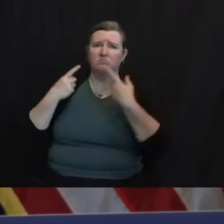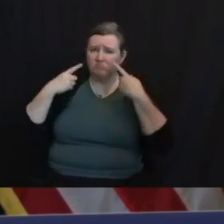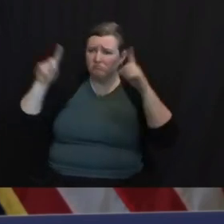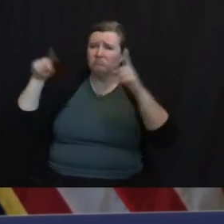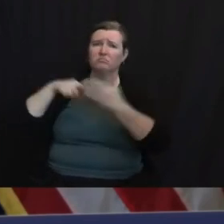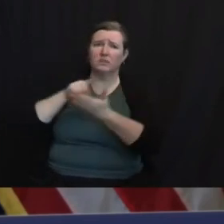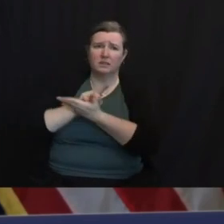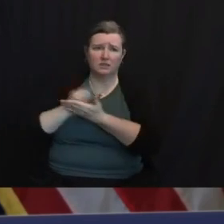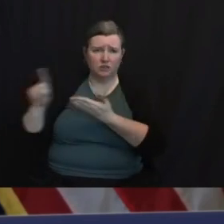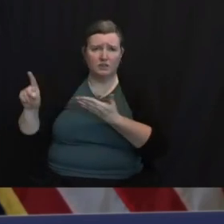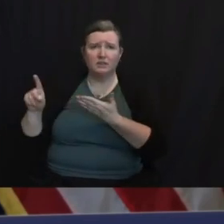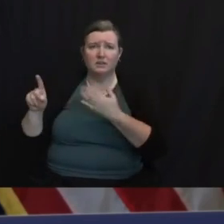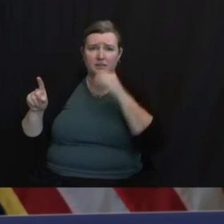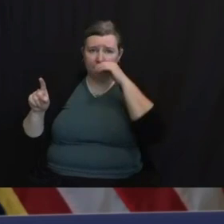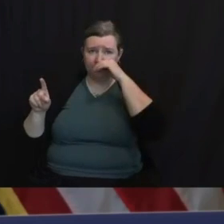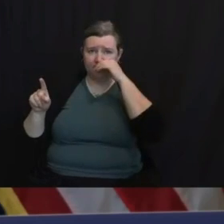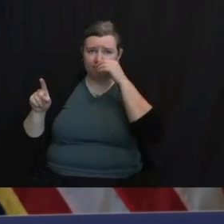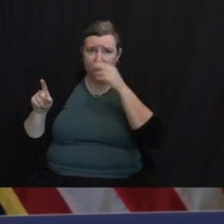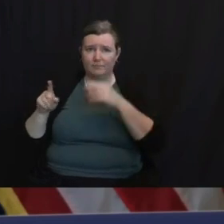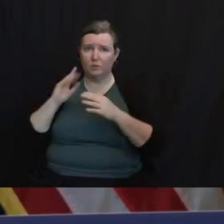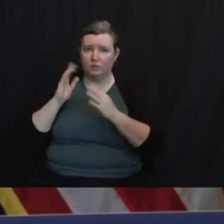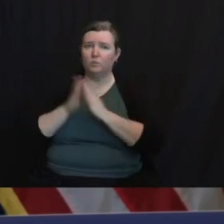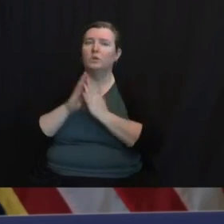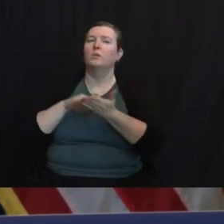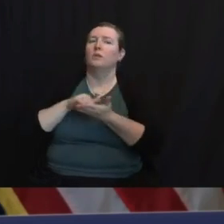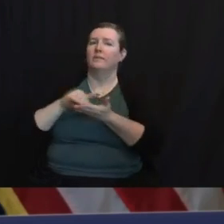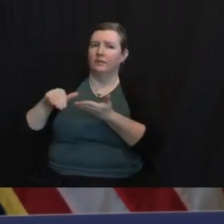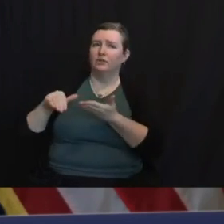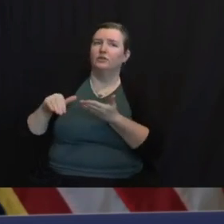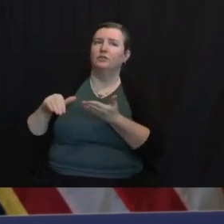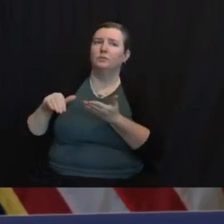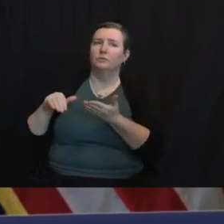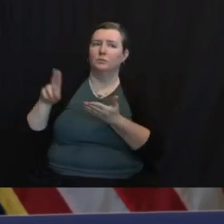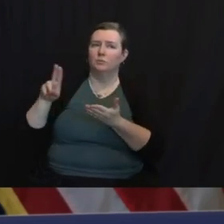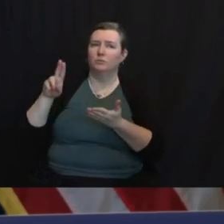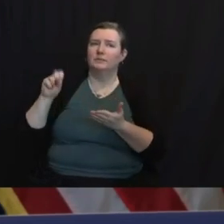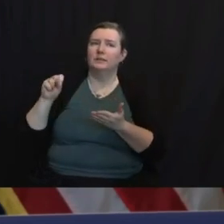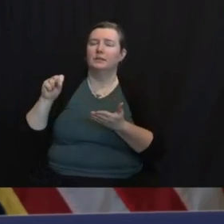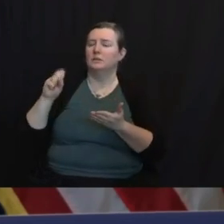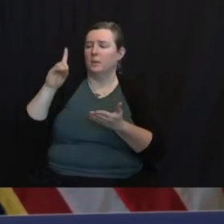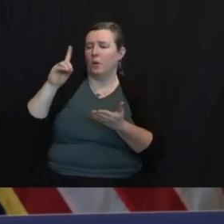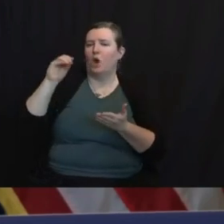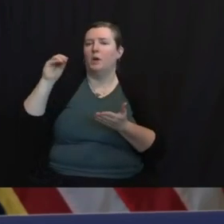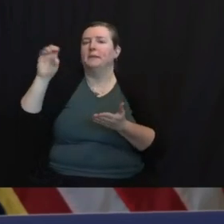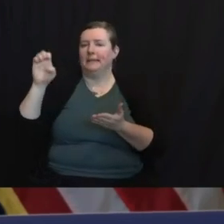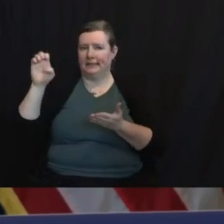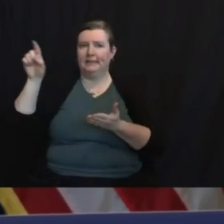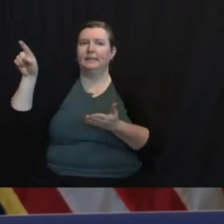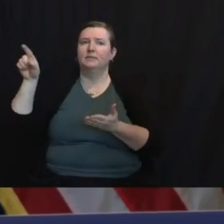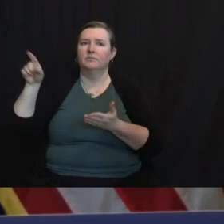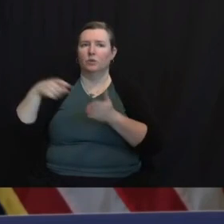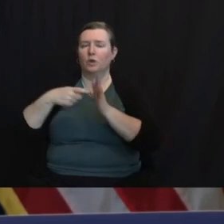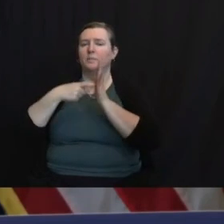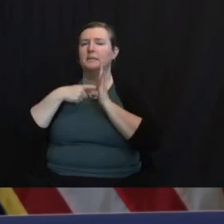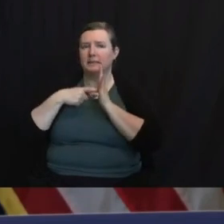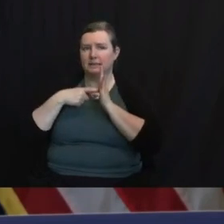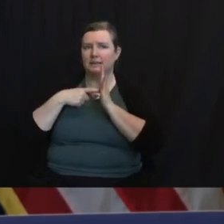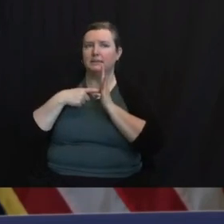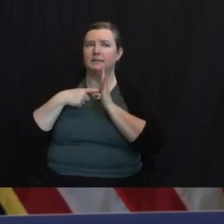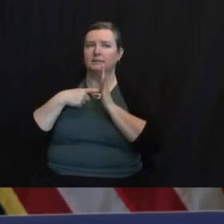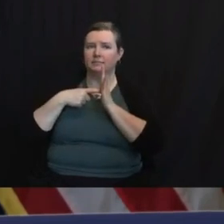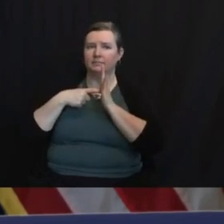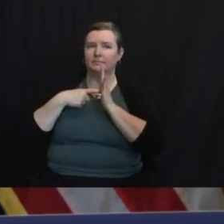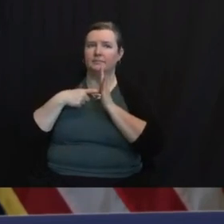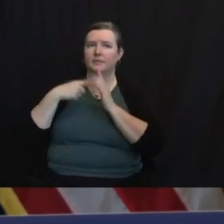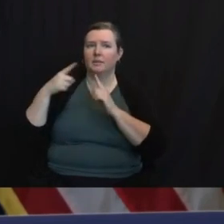our request for a waiver of United States Department of Education requirements concerning the administration of